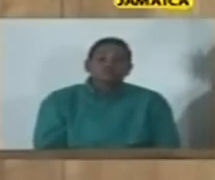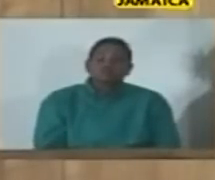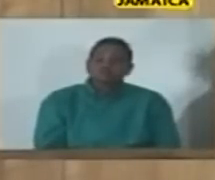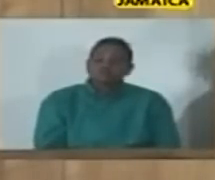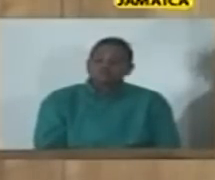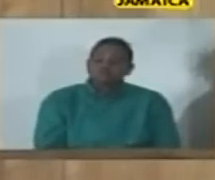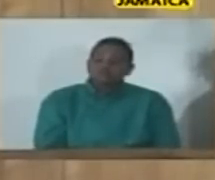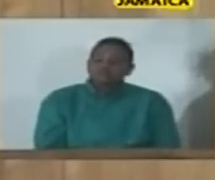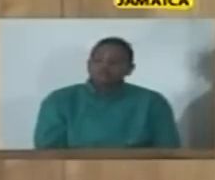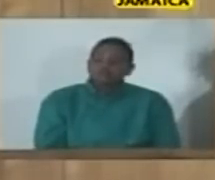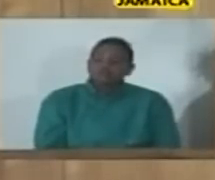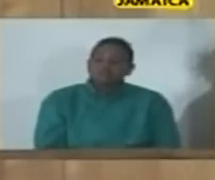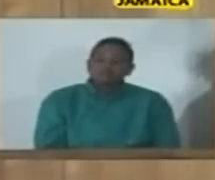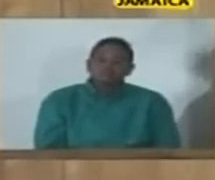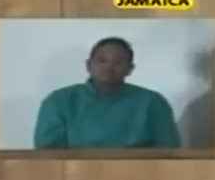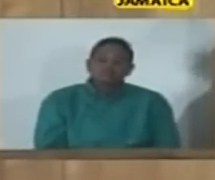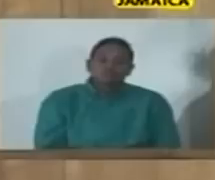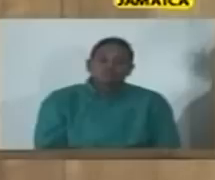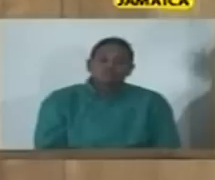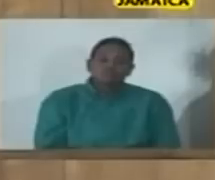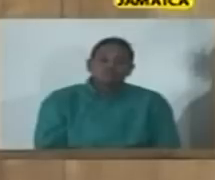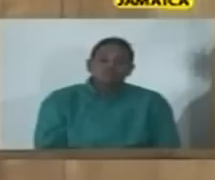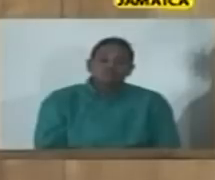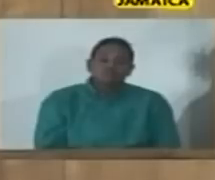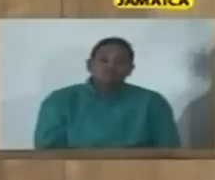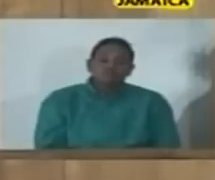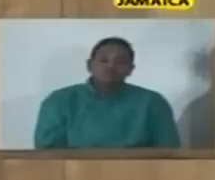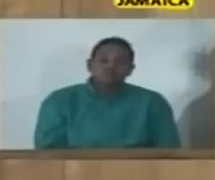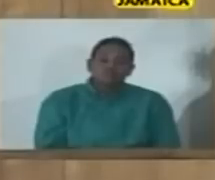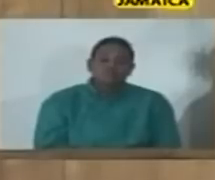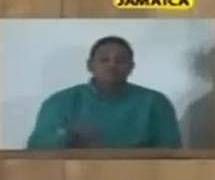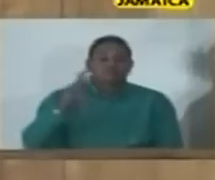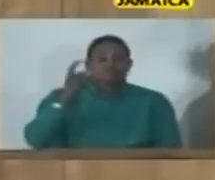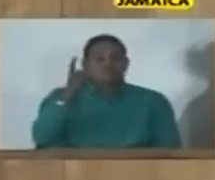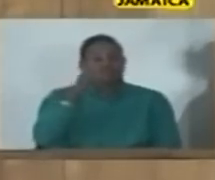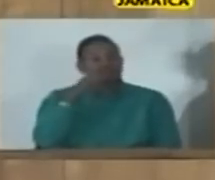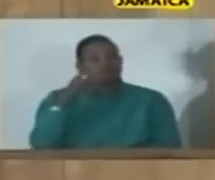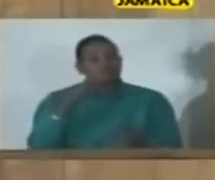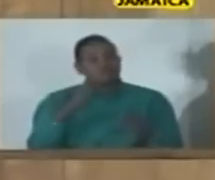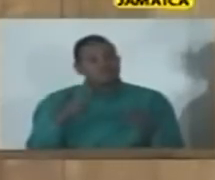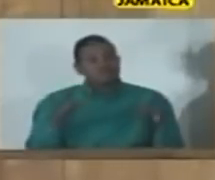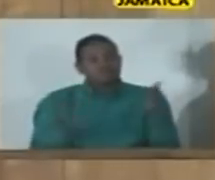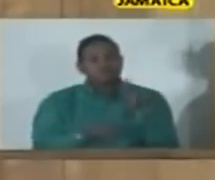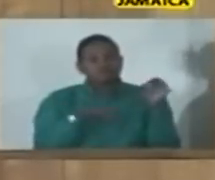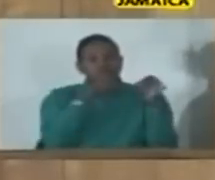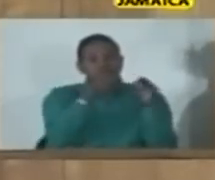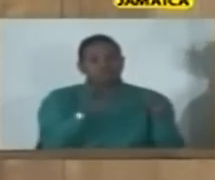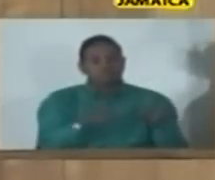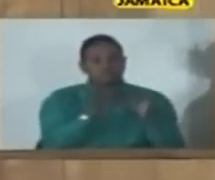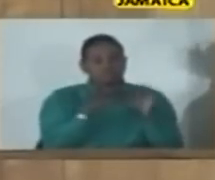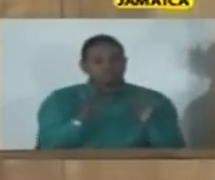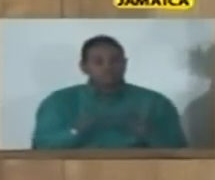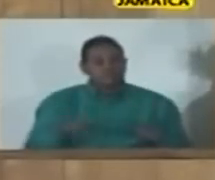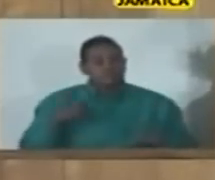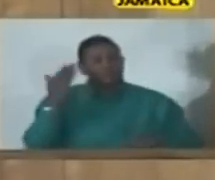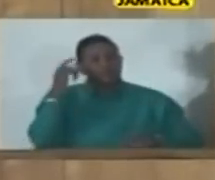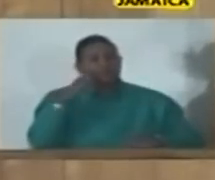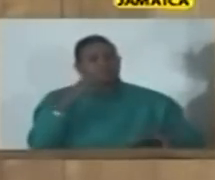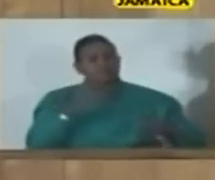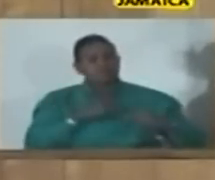I wish to raise under the definition of clause, and hope we can find accommodation also on